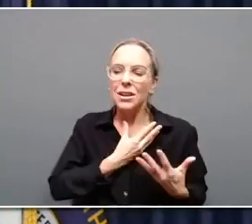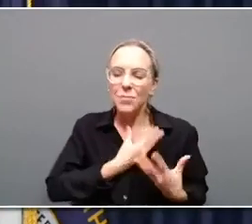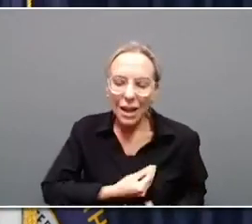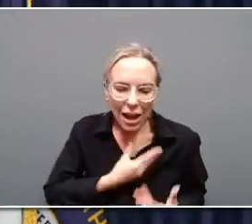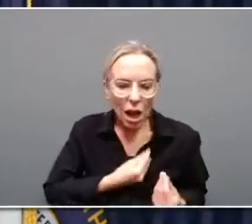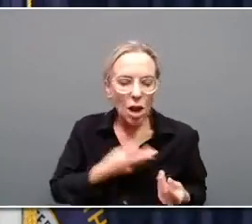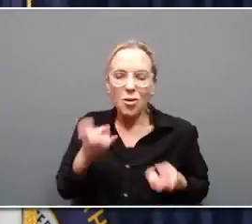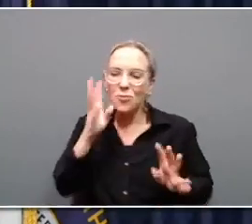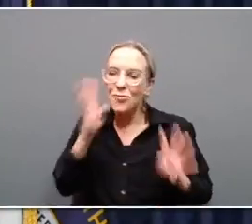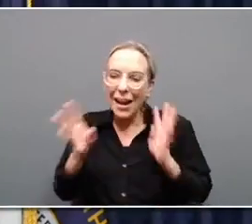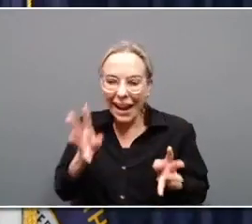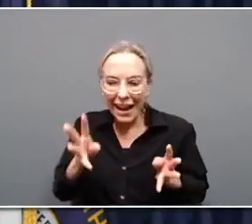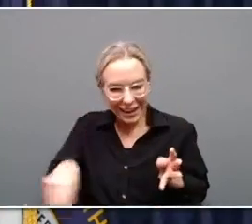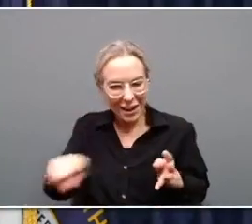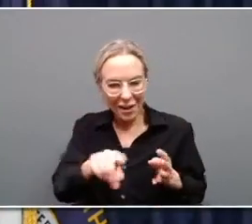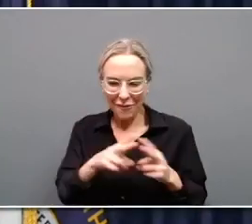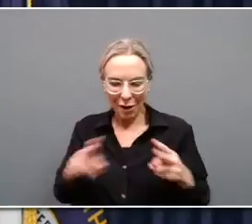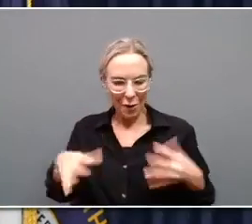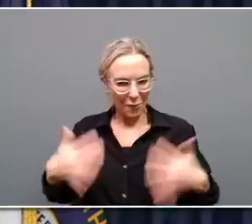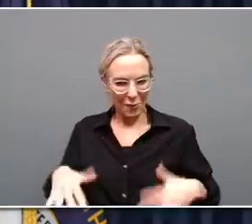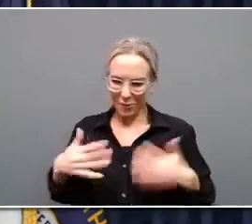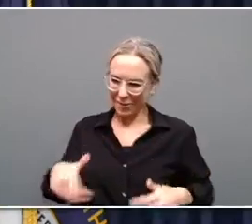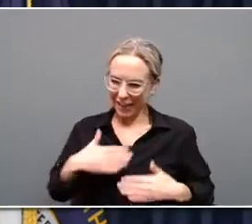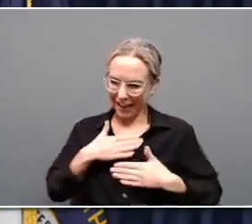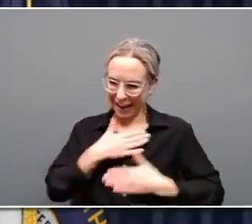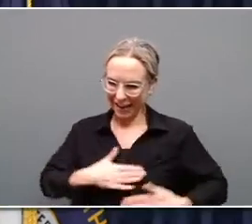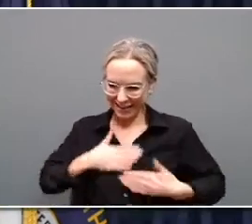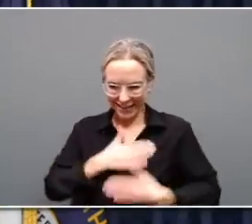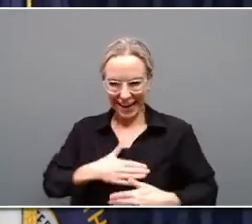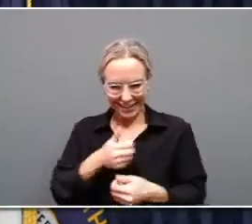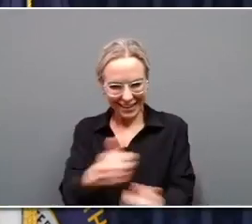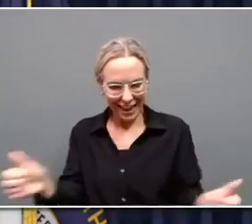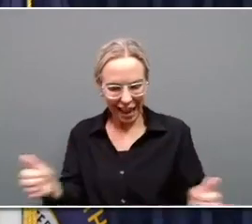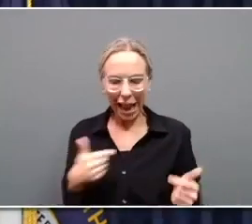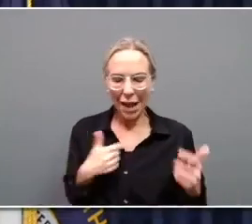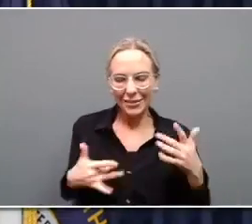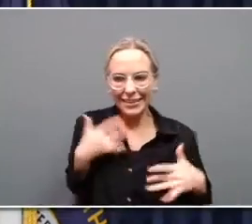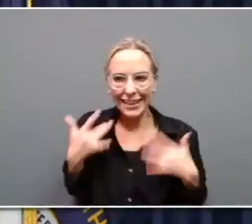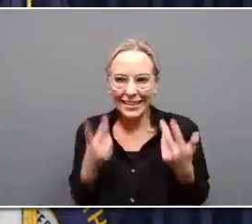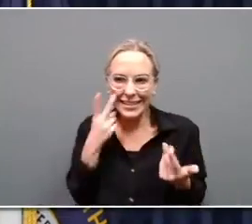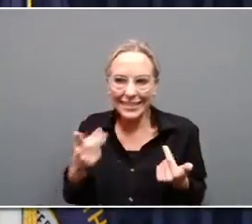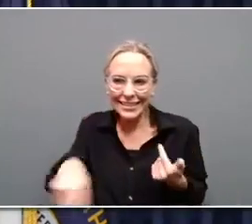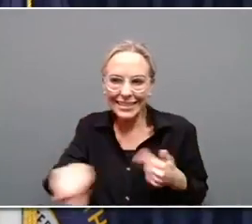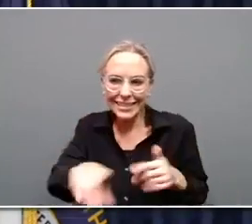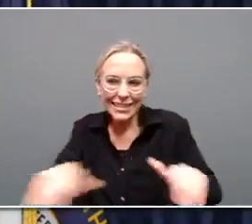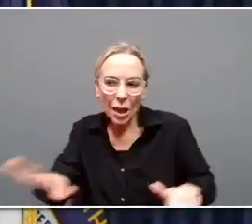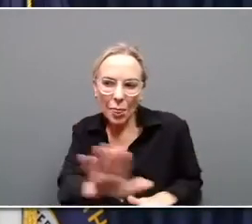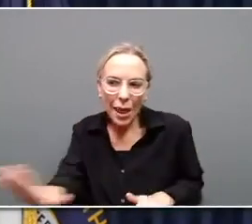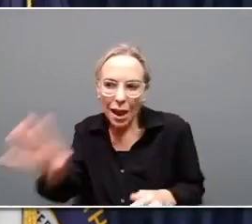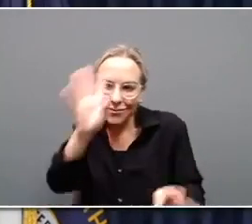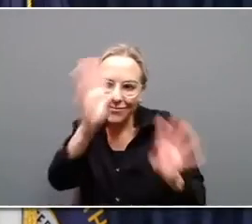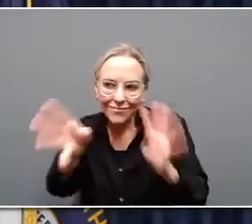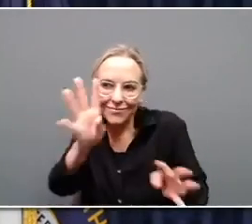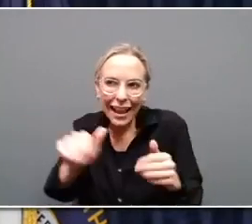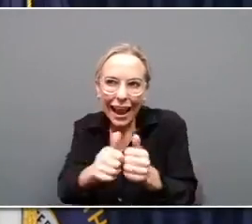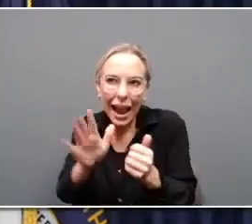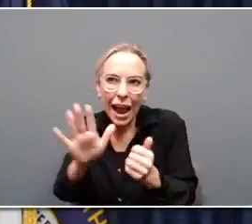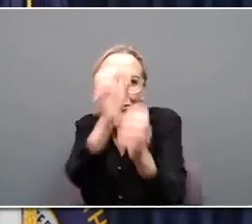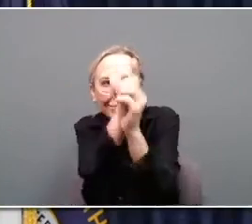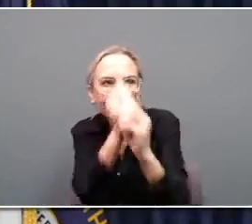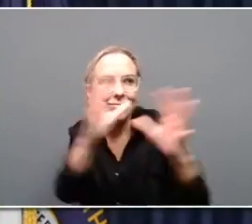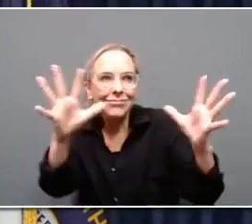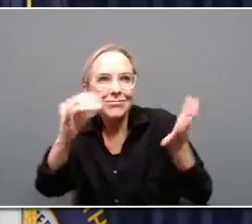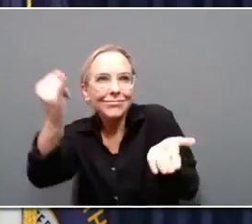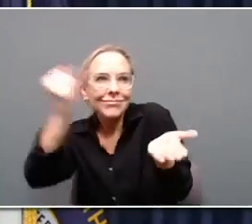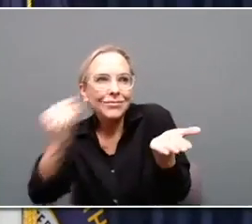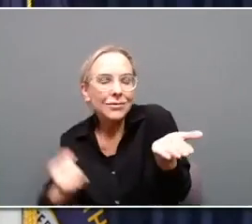entertaining. I am really excited to see the creativity of our kids and how they visualize this theme, what they think we can